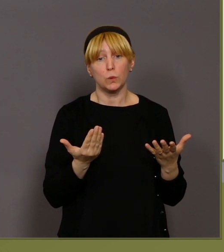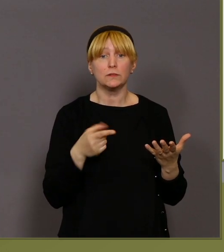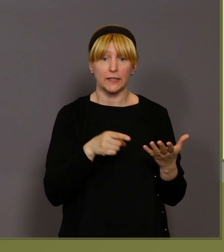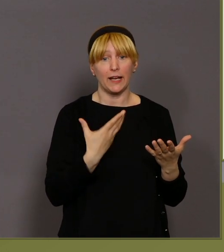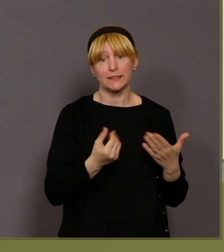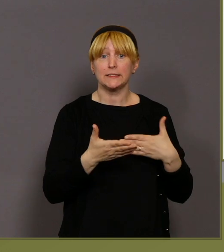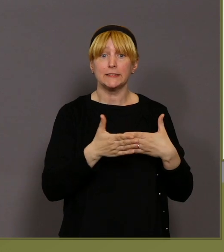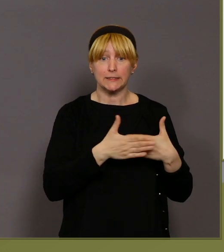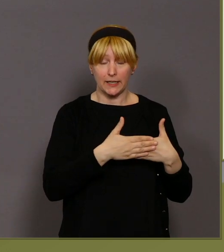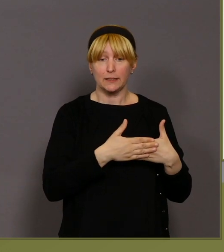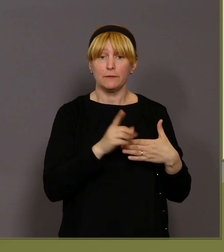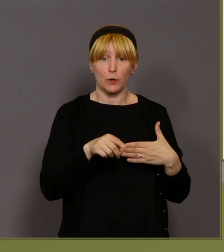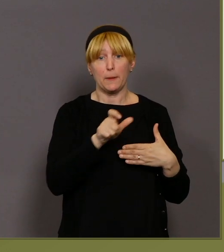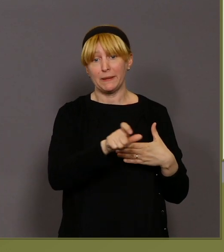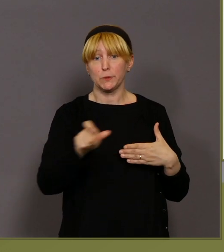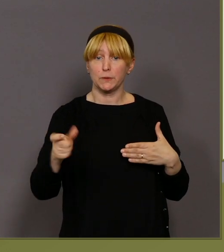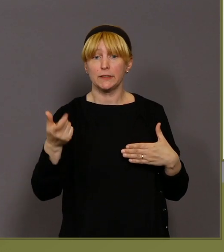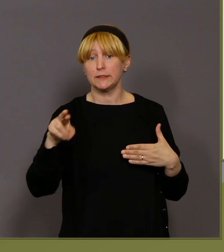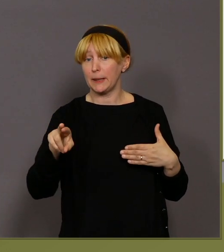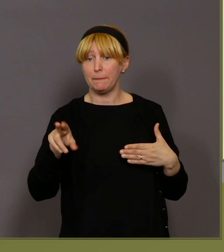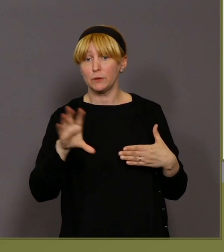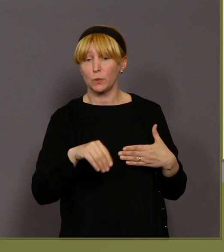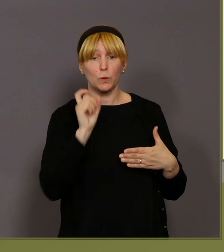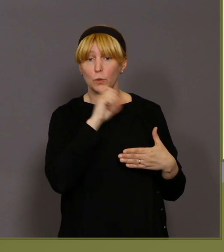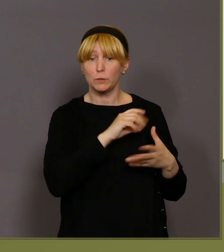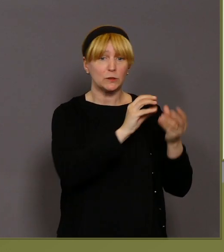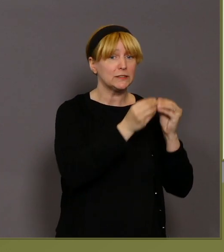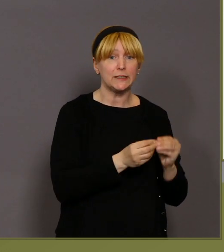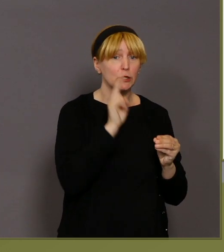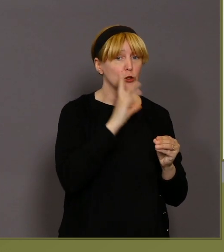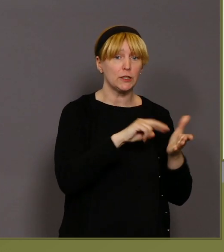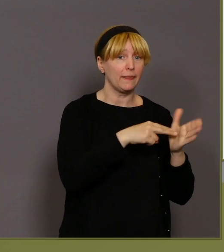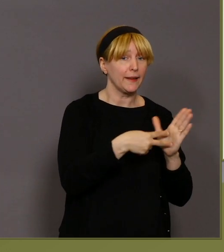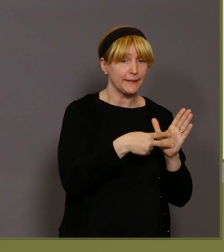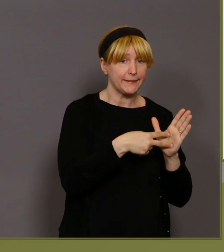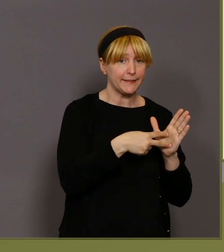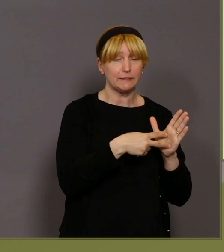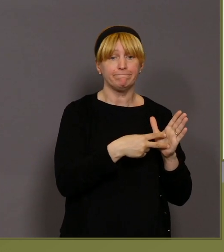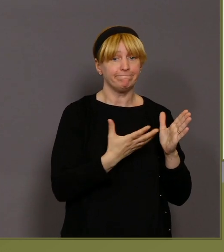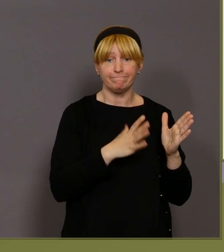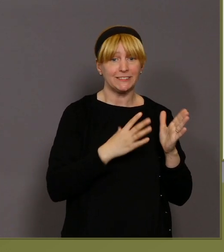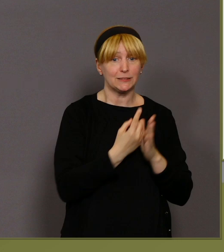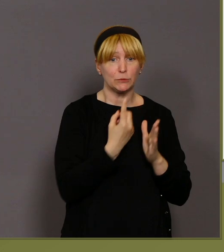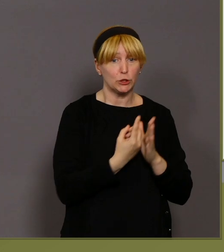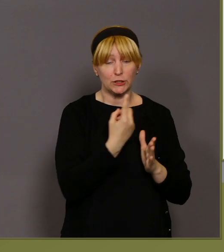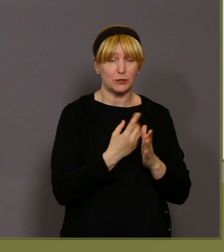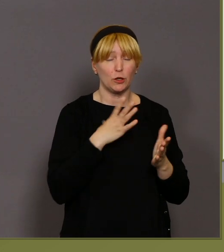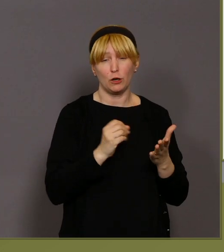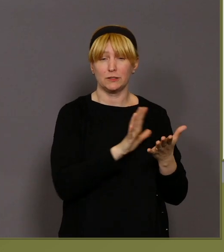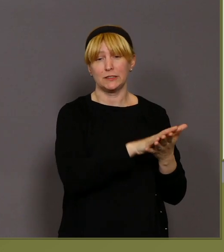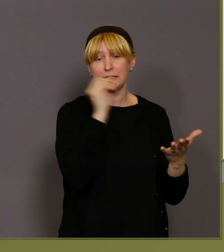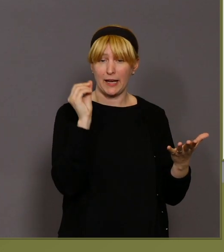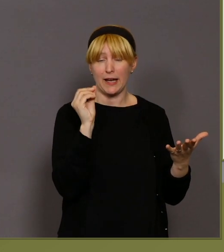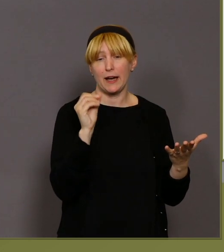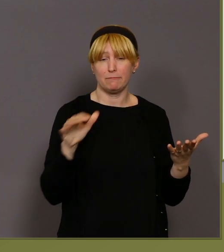close to the user in terms of you cannot install assistive technology. There's no way to install a screen reader. You cannot